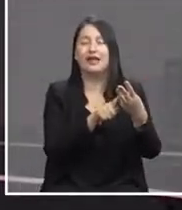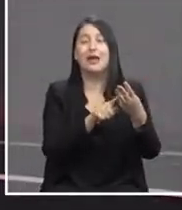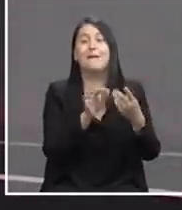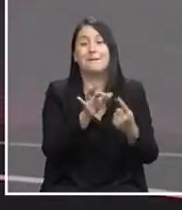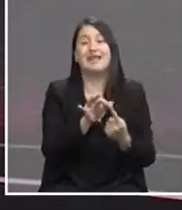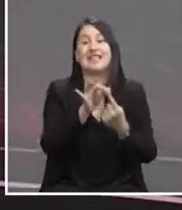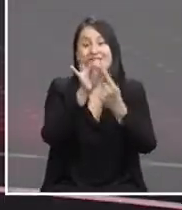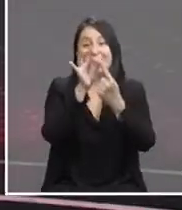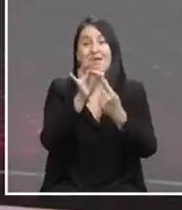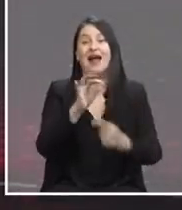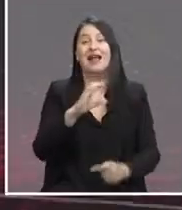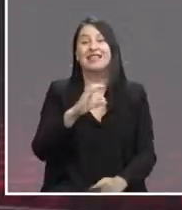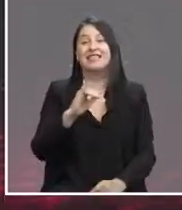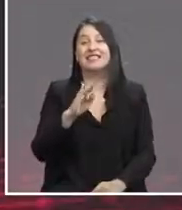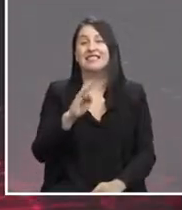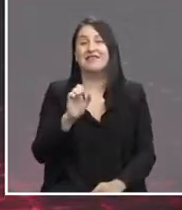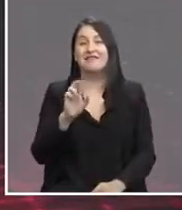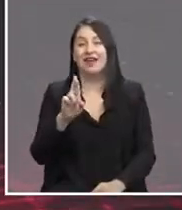for all actors.